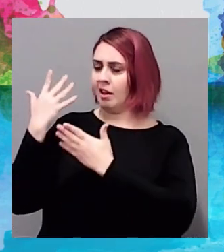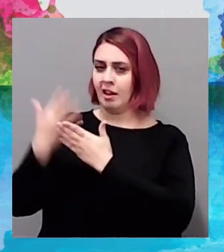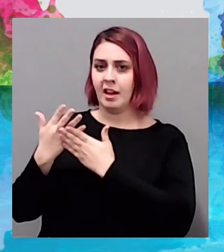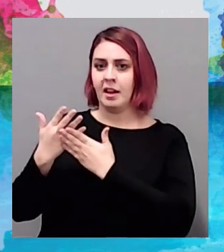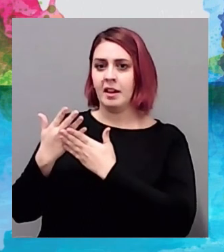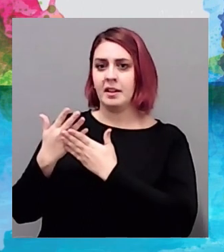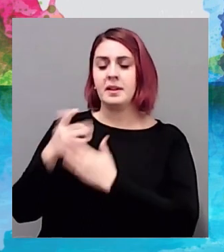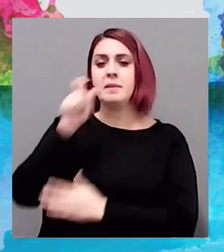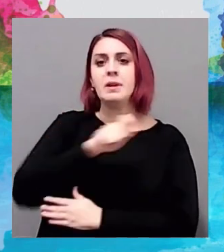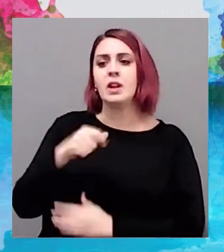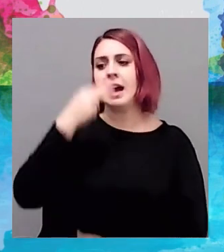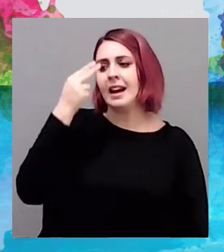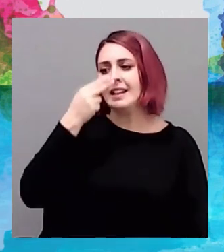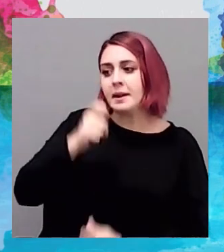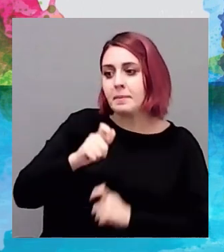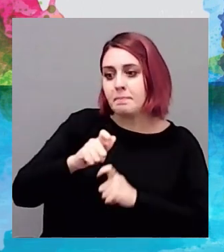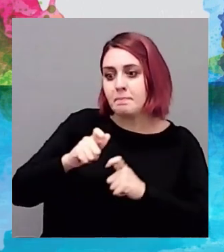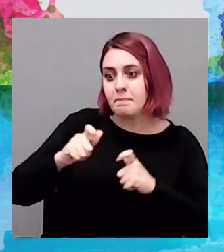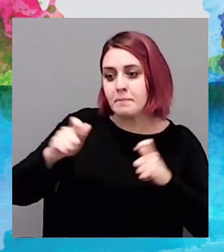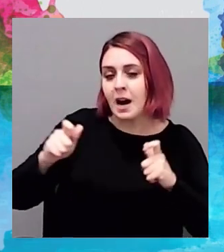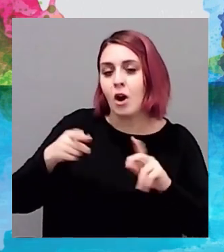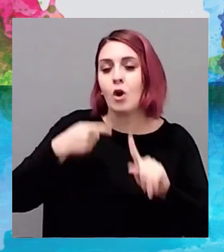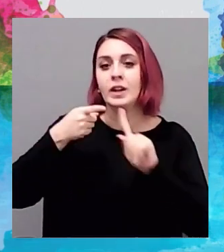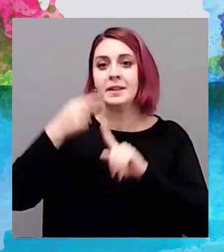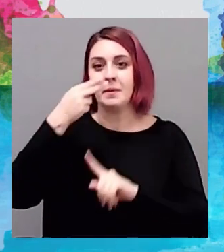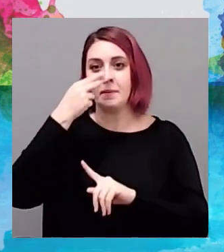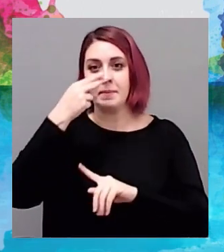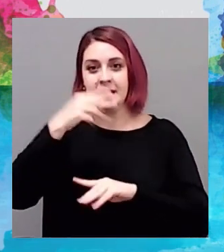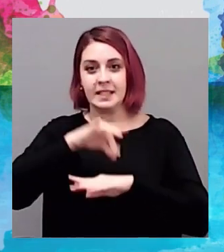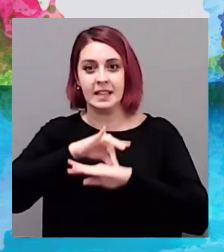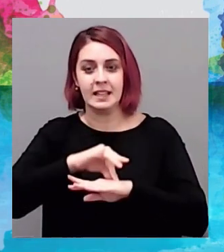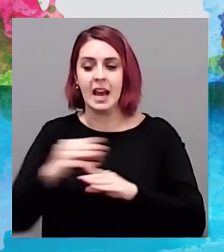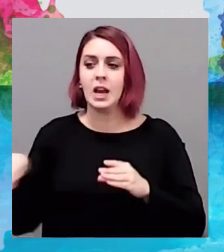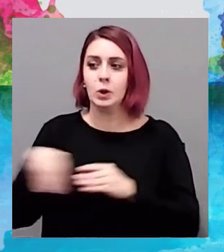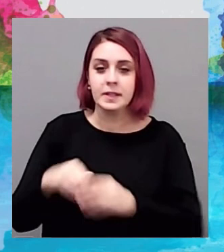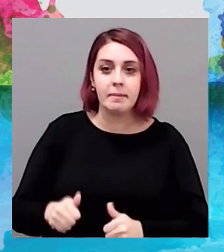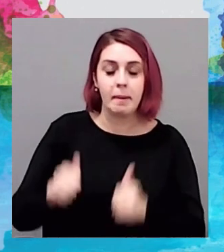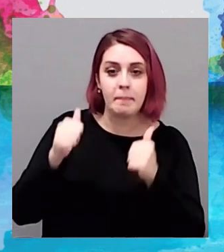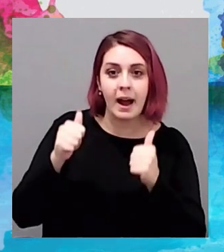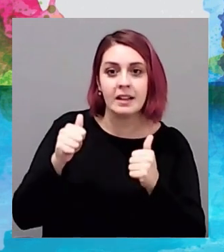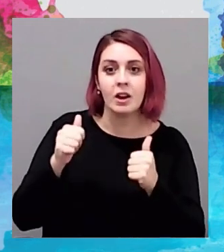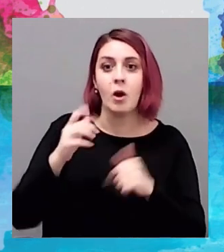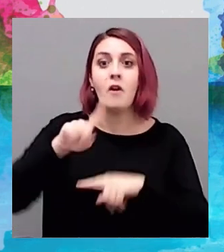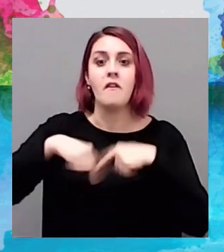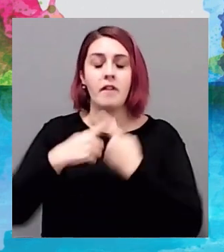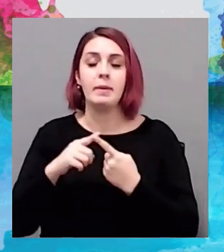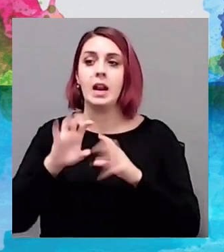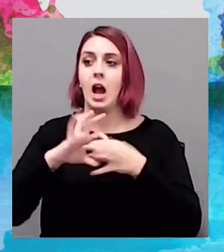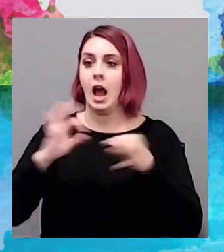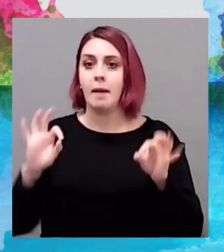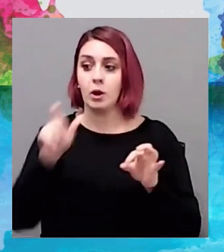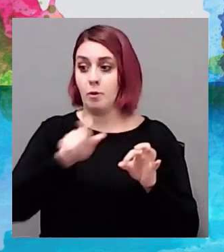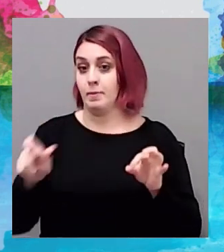And increasingly, there are more people interested in visiting, making these visits more inclusive